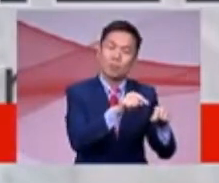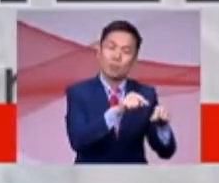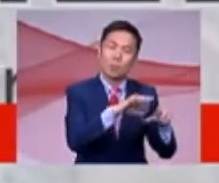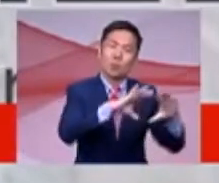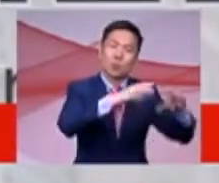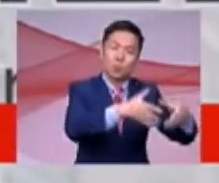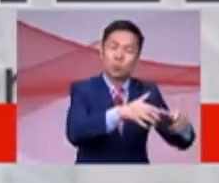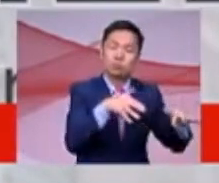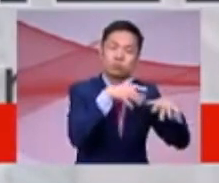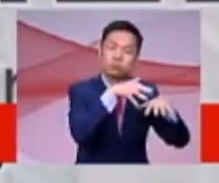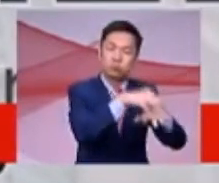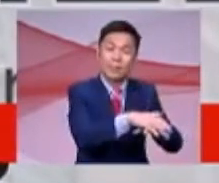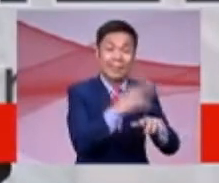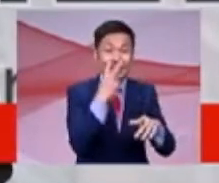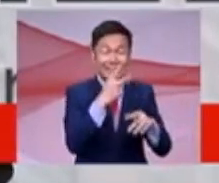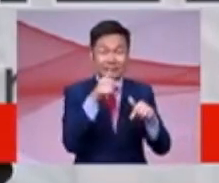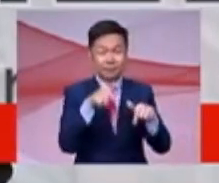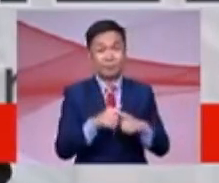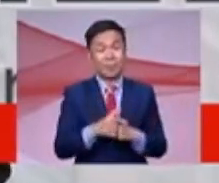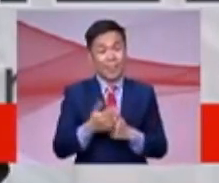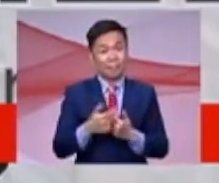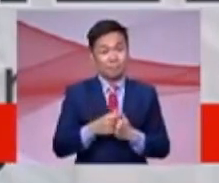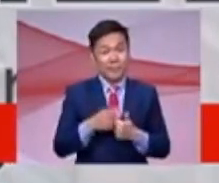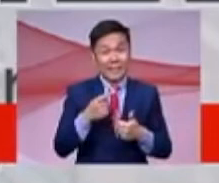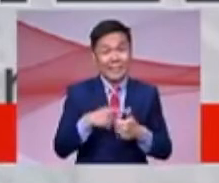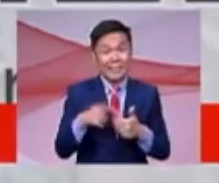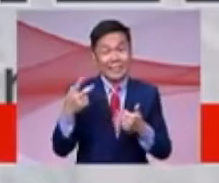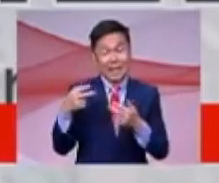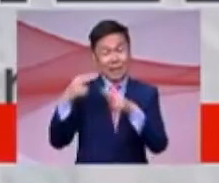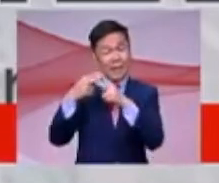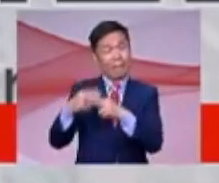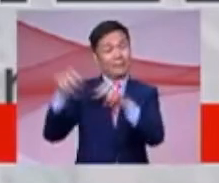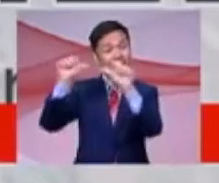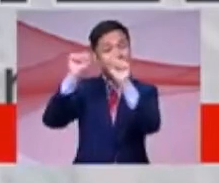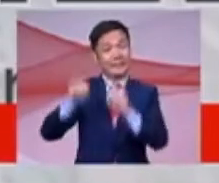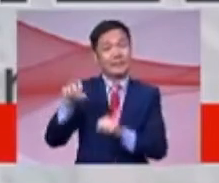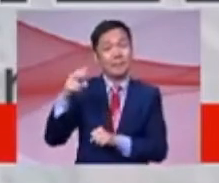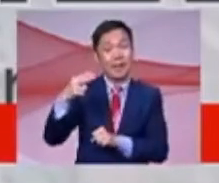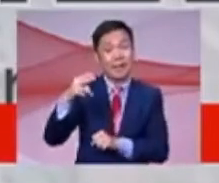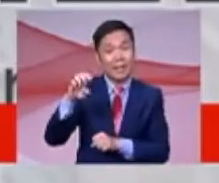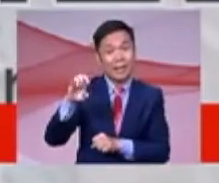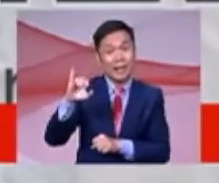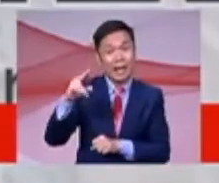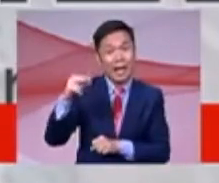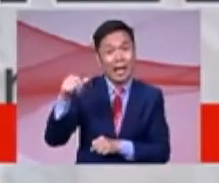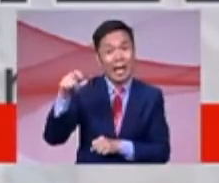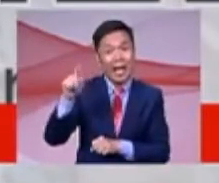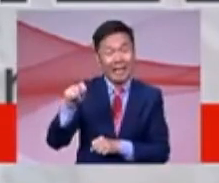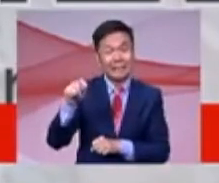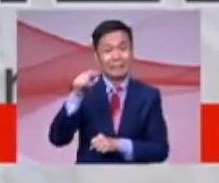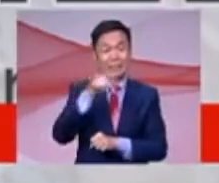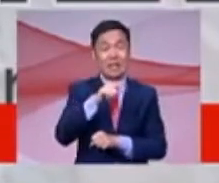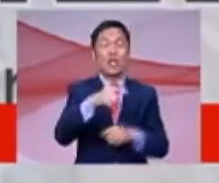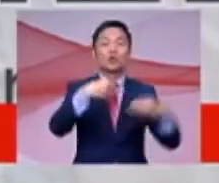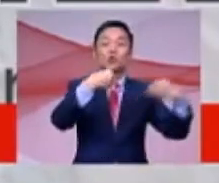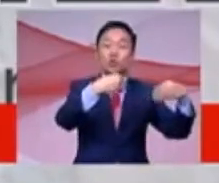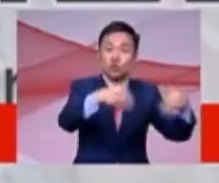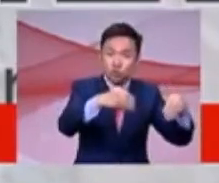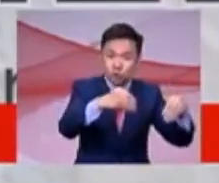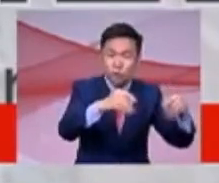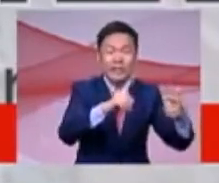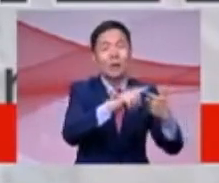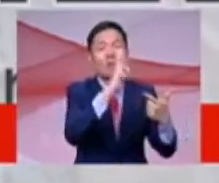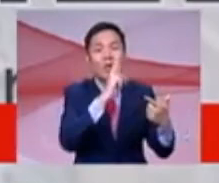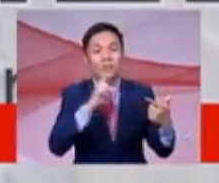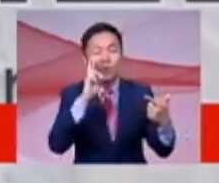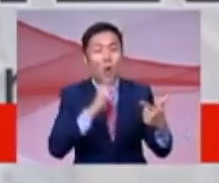a system that we developed that is HIDE. The HIDE system has documented the highest is in retail, second followed by